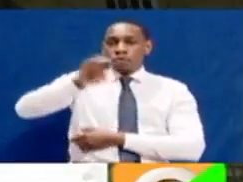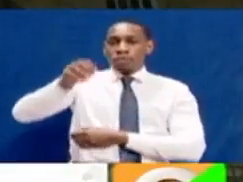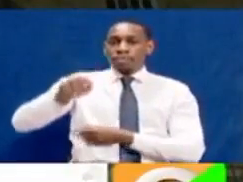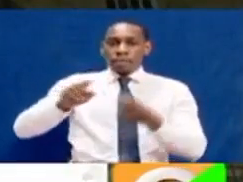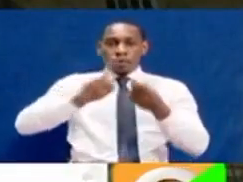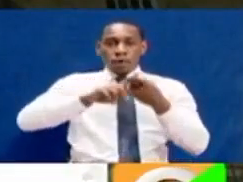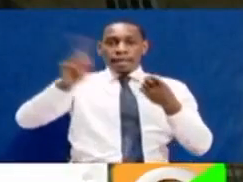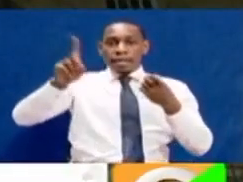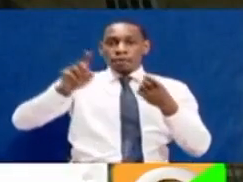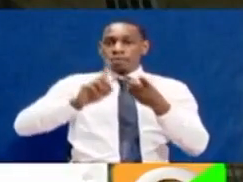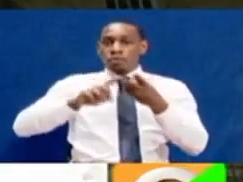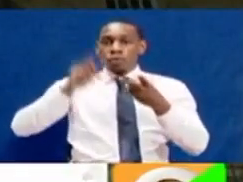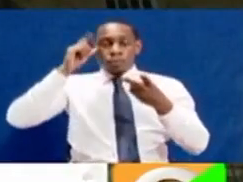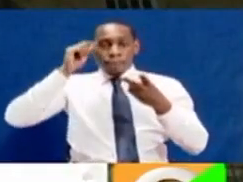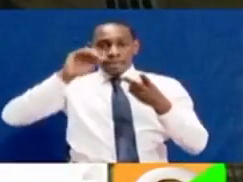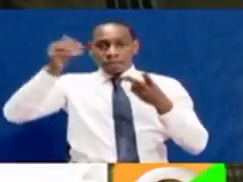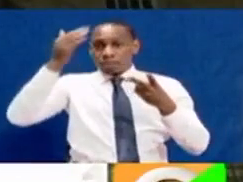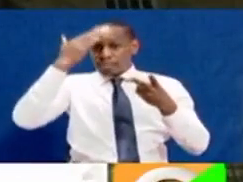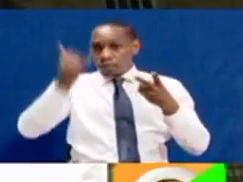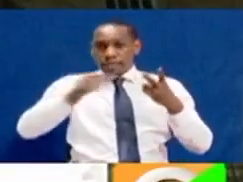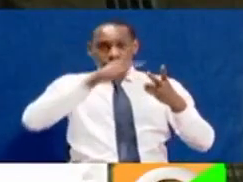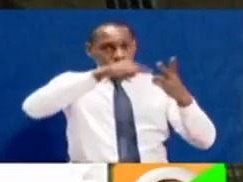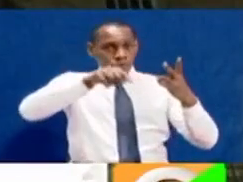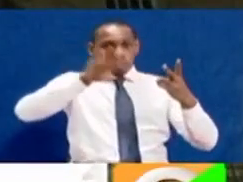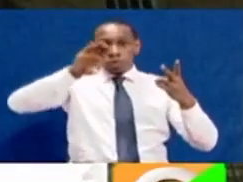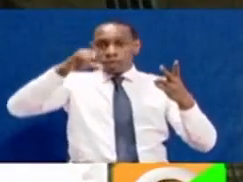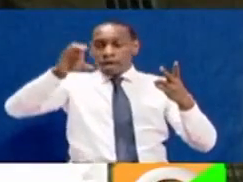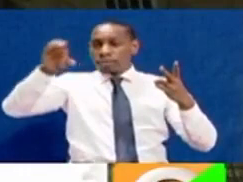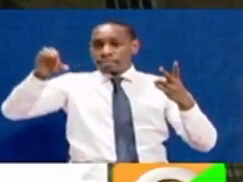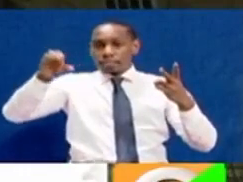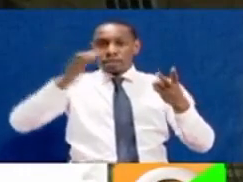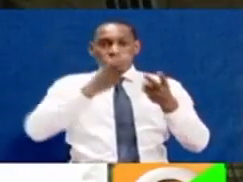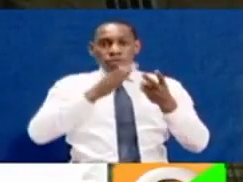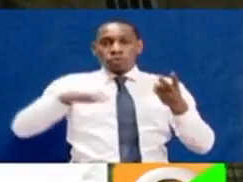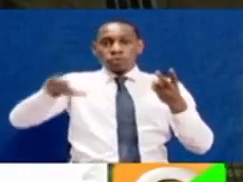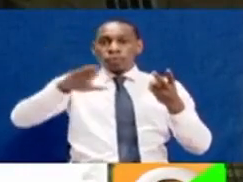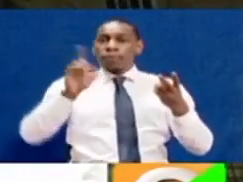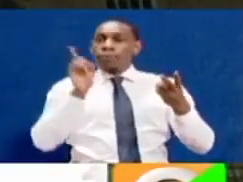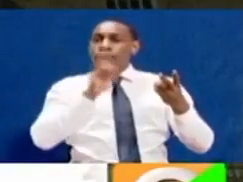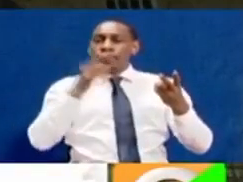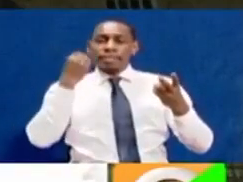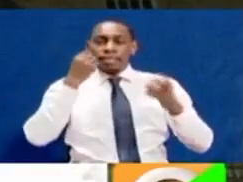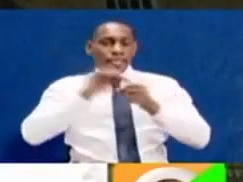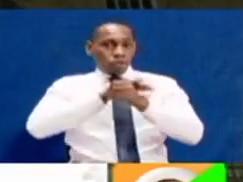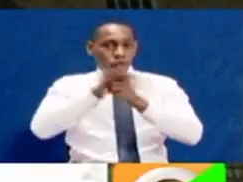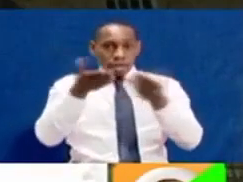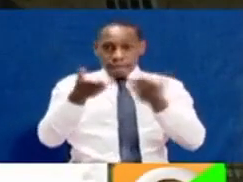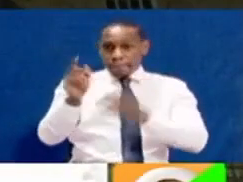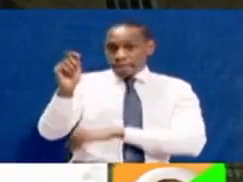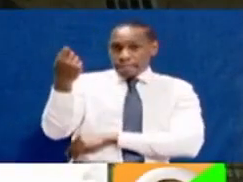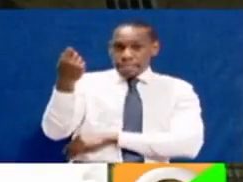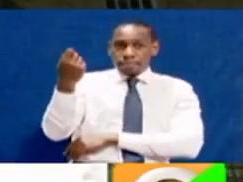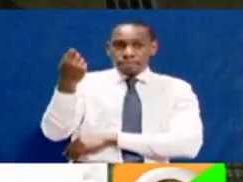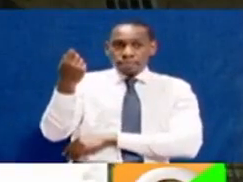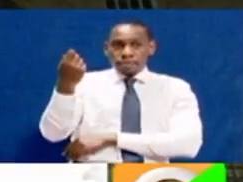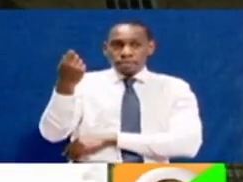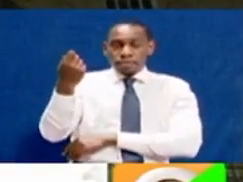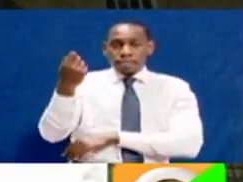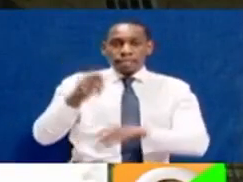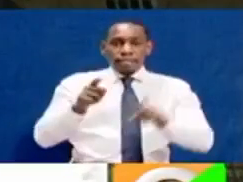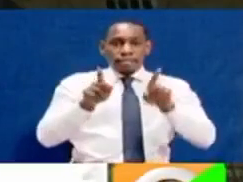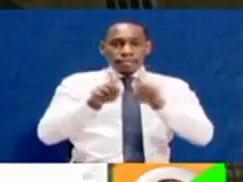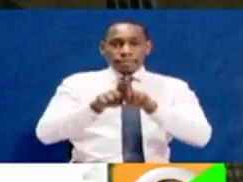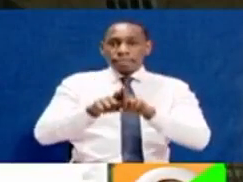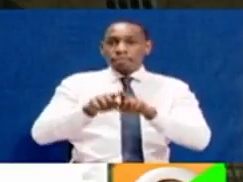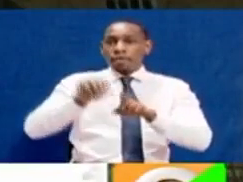Nairobi County and Mombasa County, because those are the counties that are the epicentres of COVID-19 in the country. And of course, those possibly could